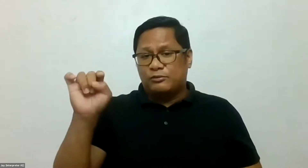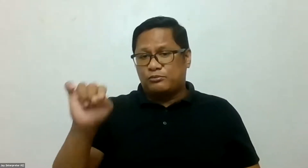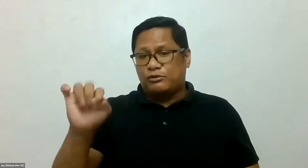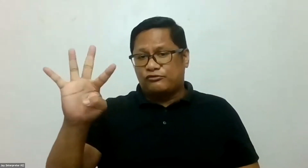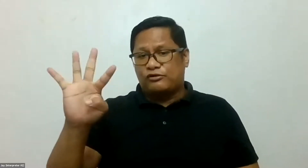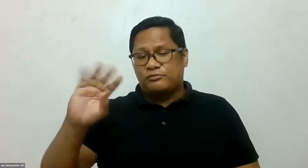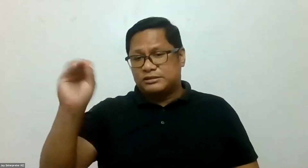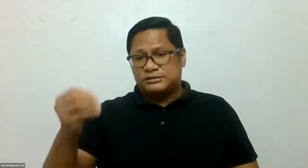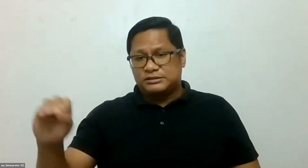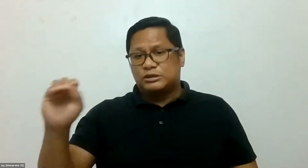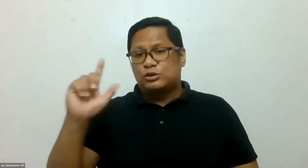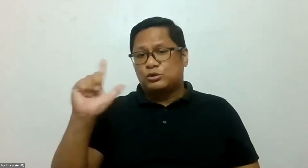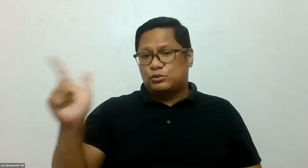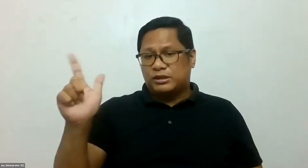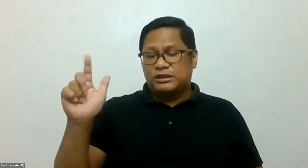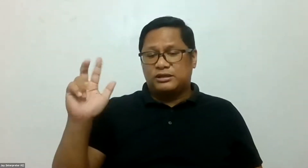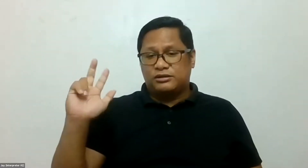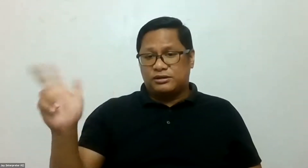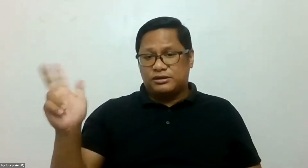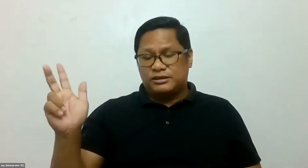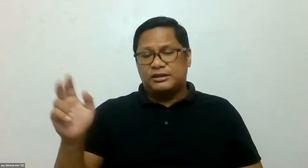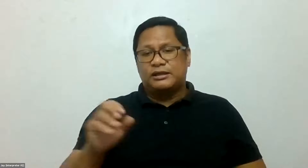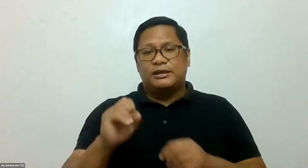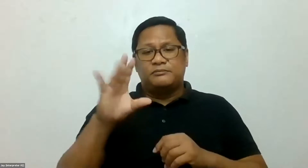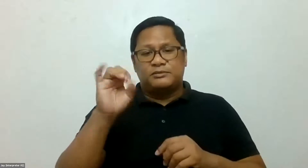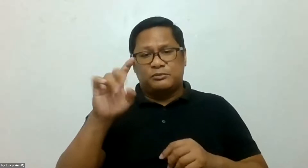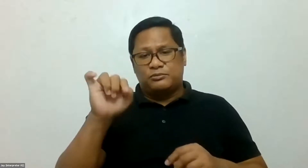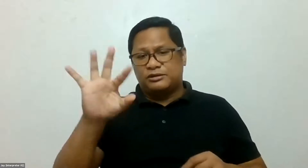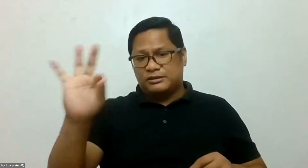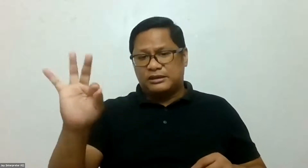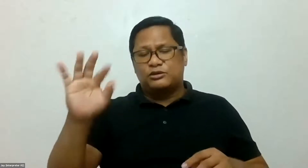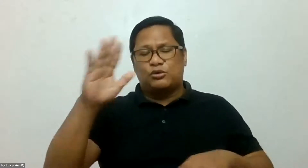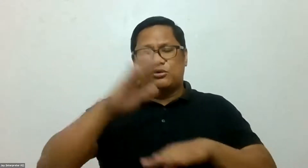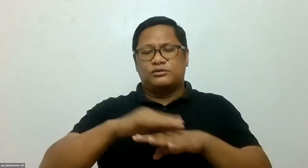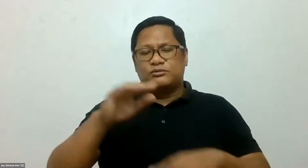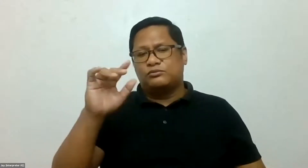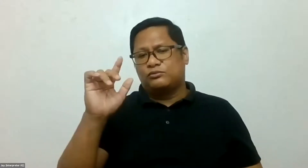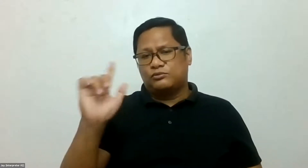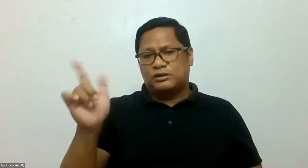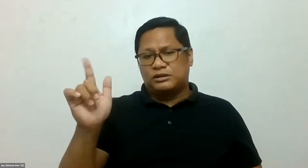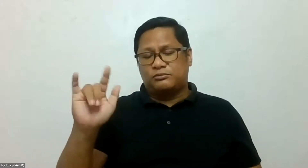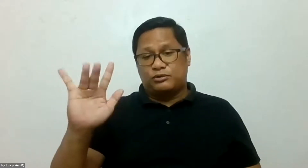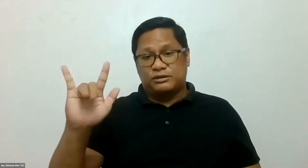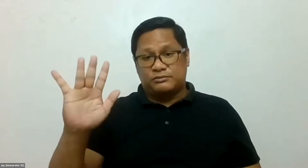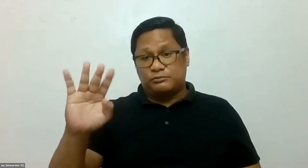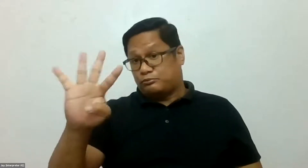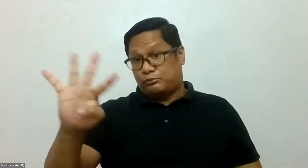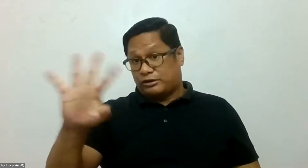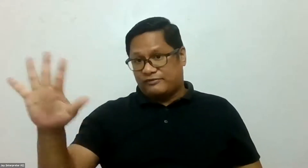11.4% in 2030 and 15.9% in 2045. On the other hand,